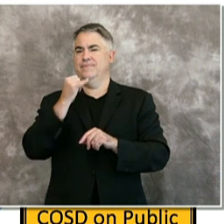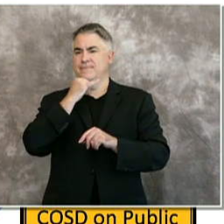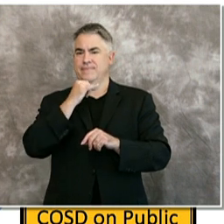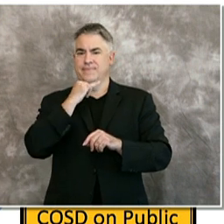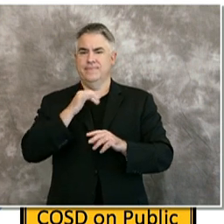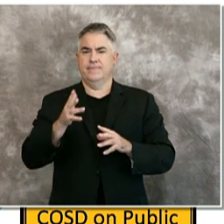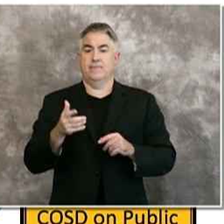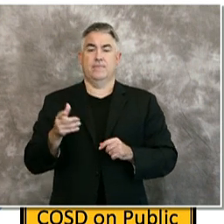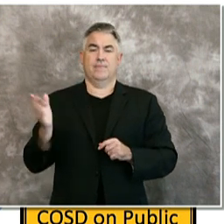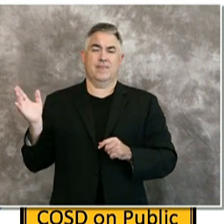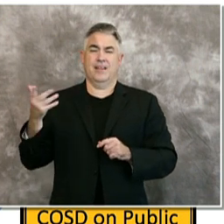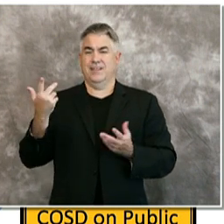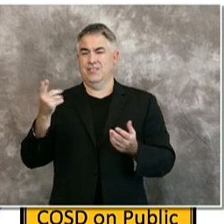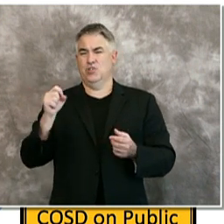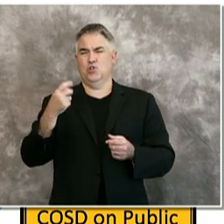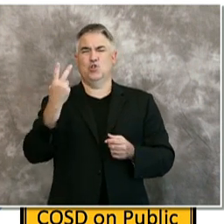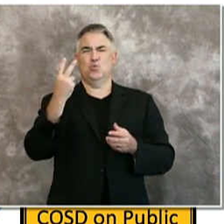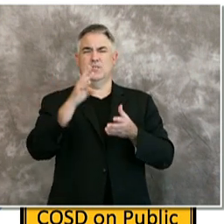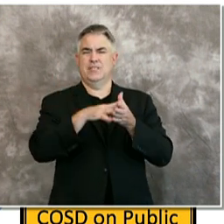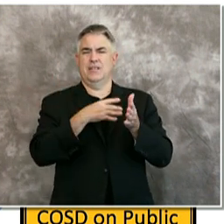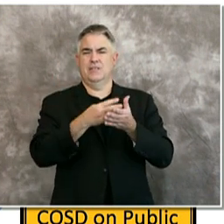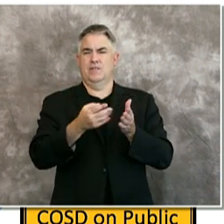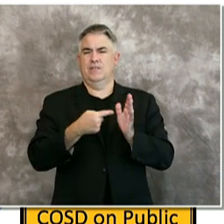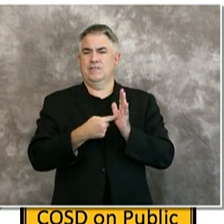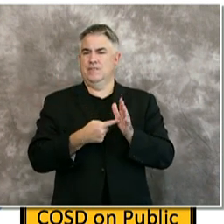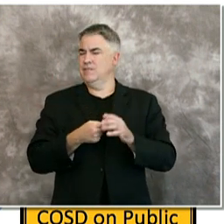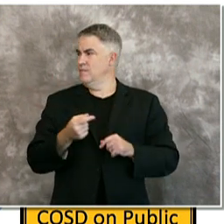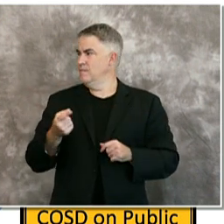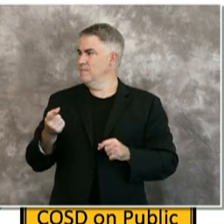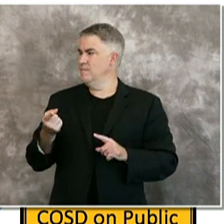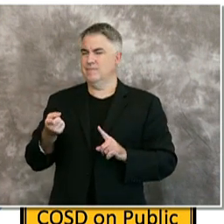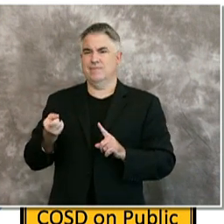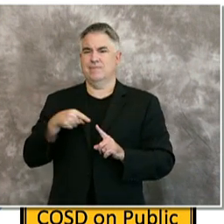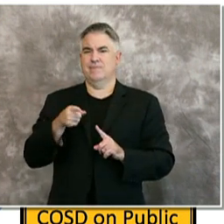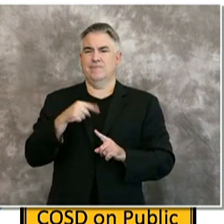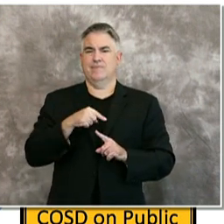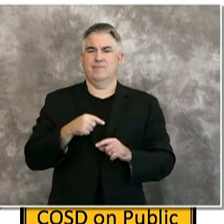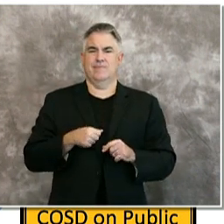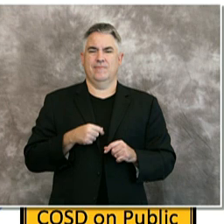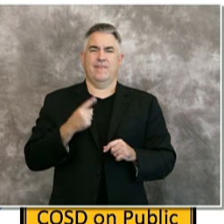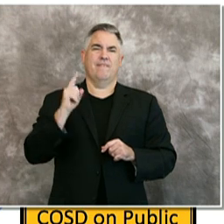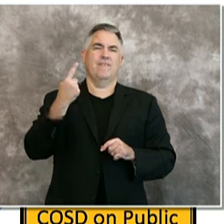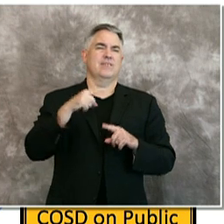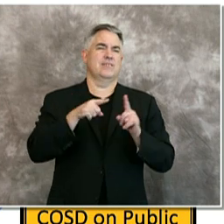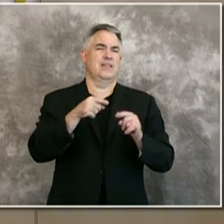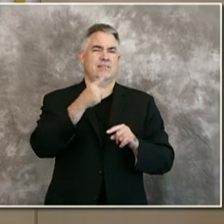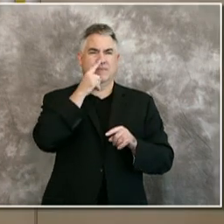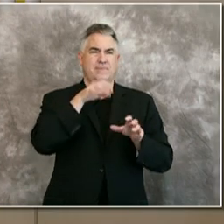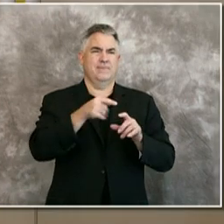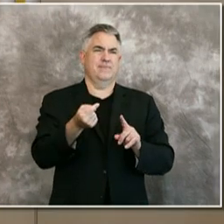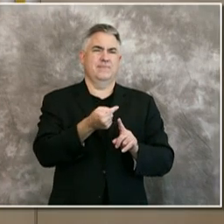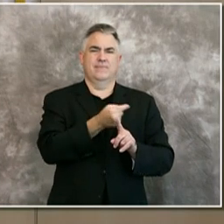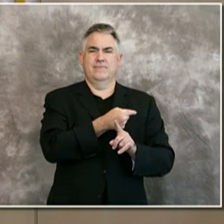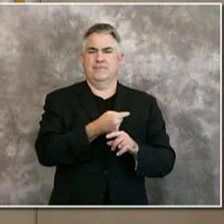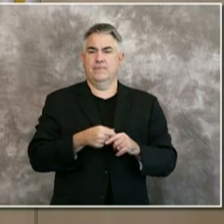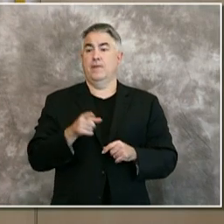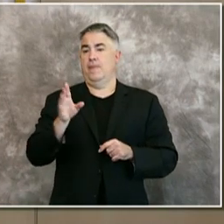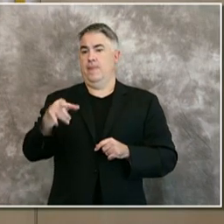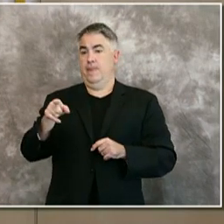There should be 2 tables, if you can go back to the first slide. There should be 2